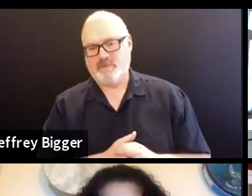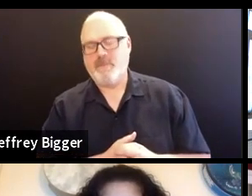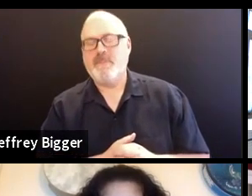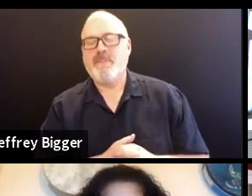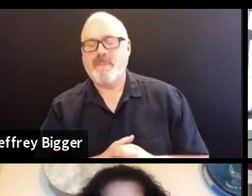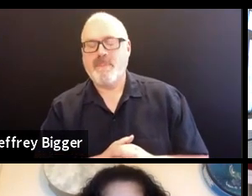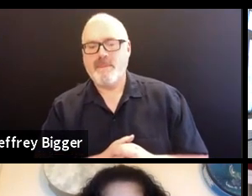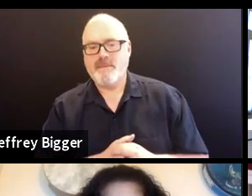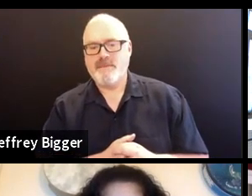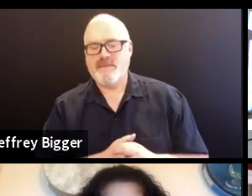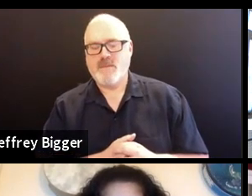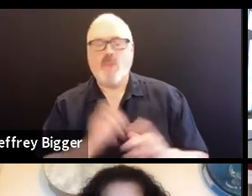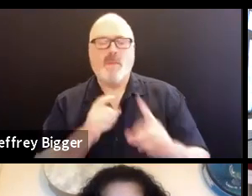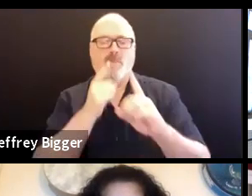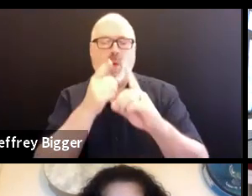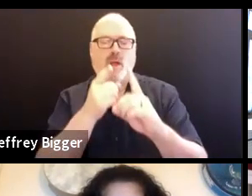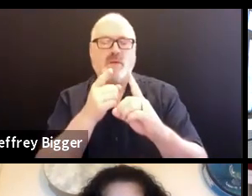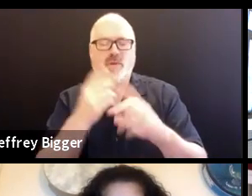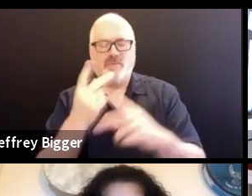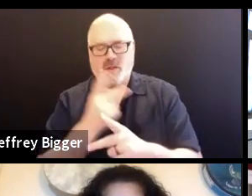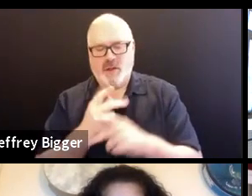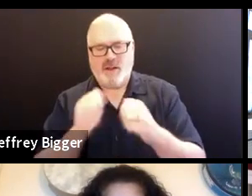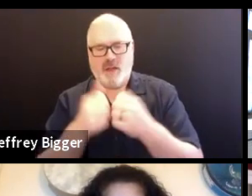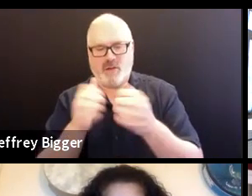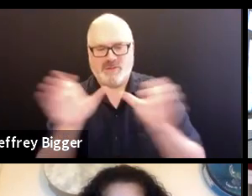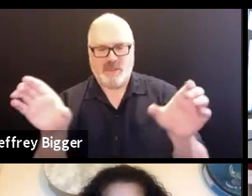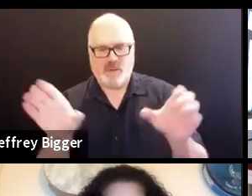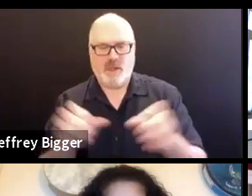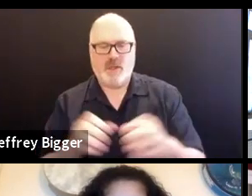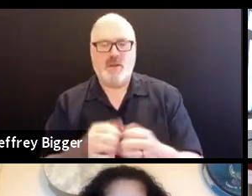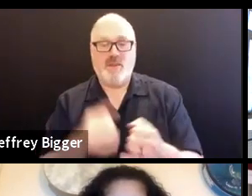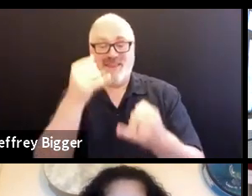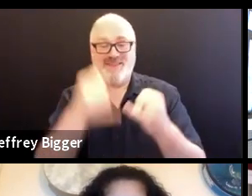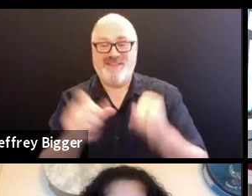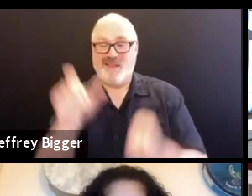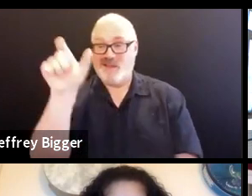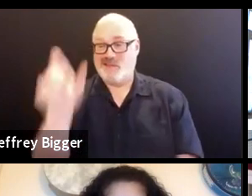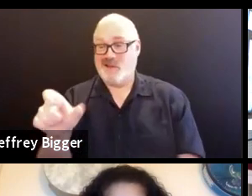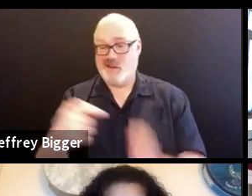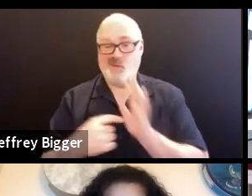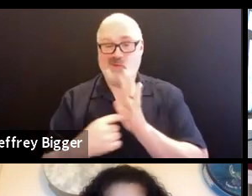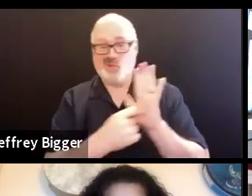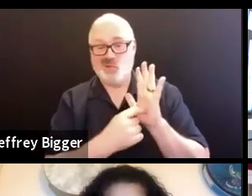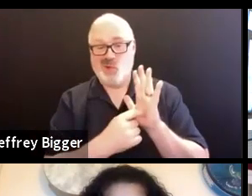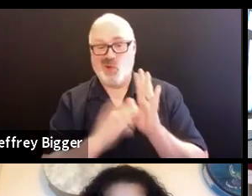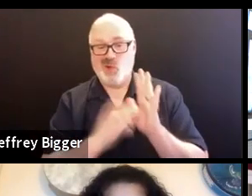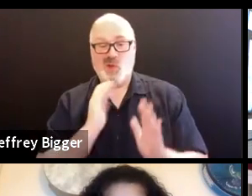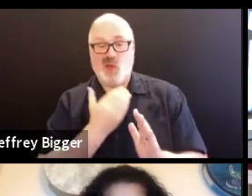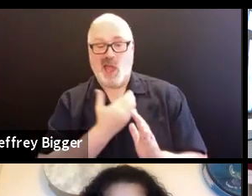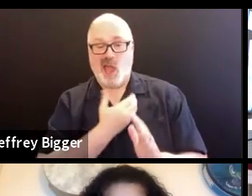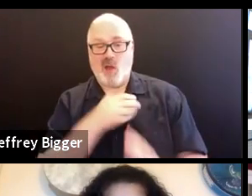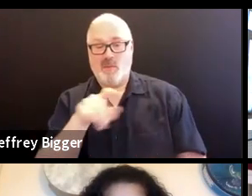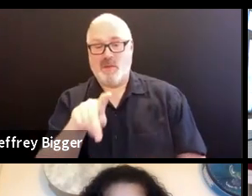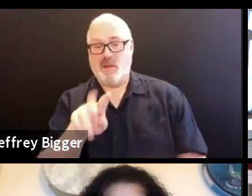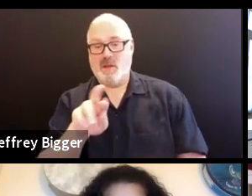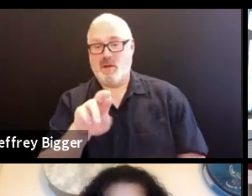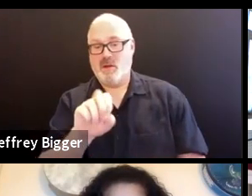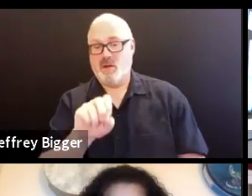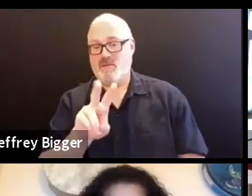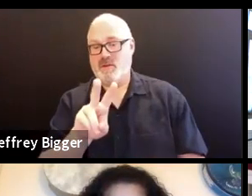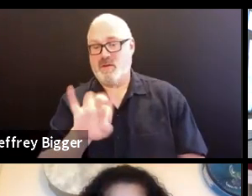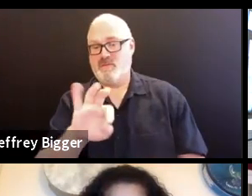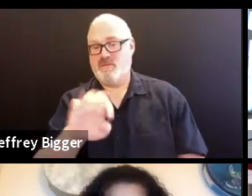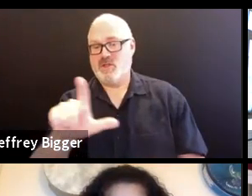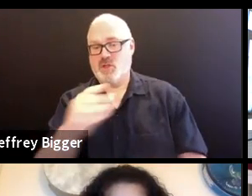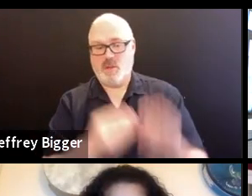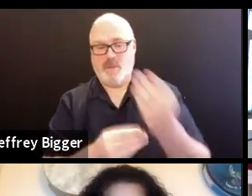way of slicing up that reduction. The final column shows you what our provisional budget looks like, and this